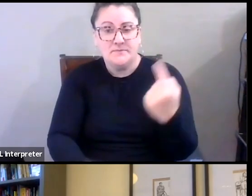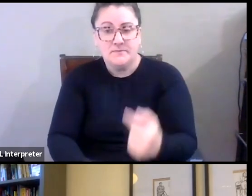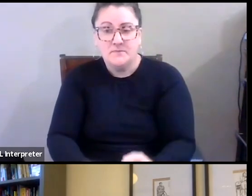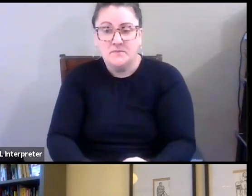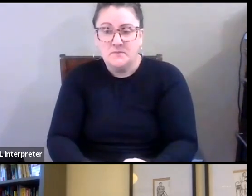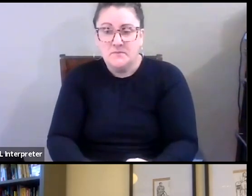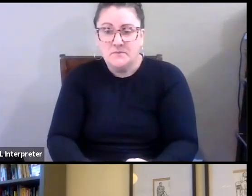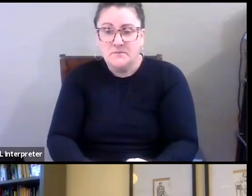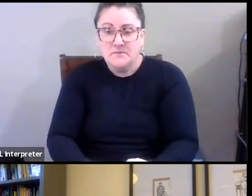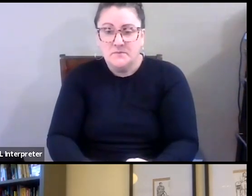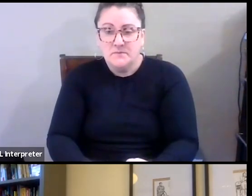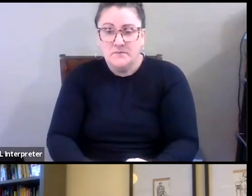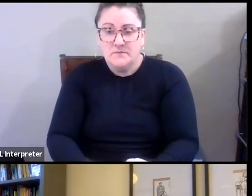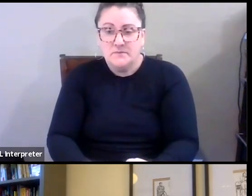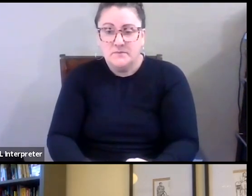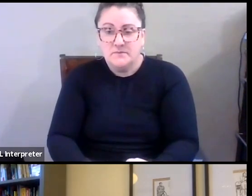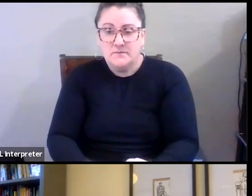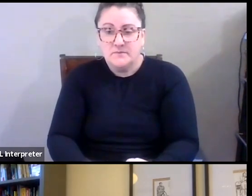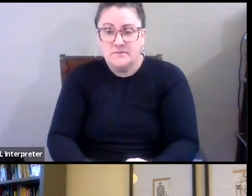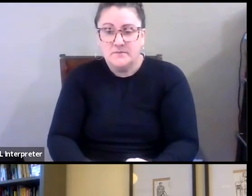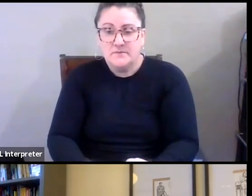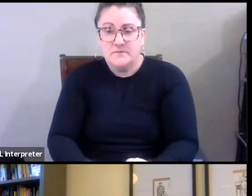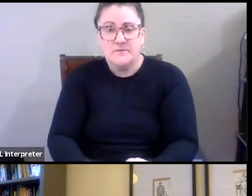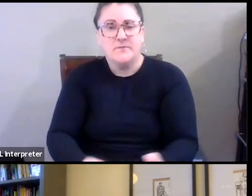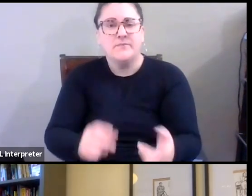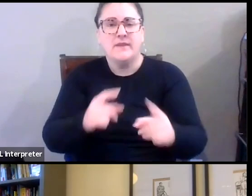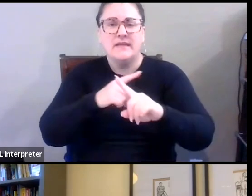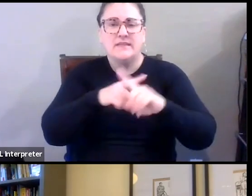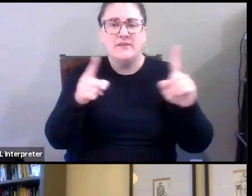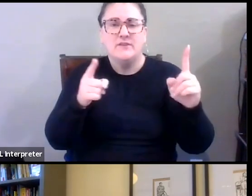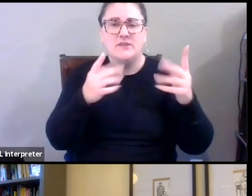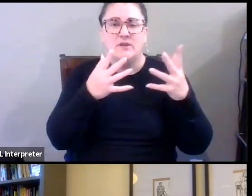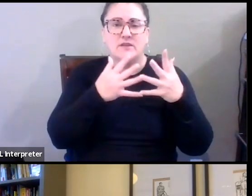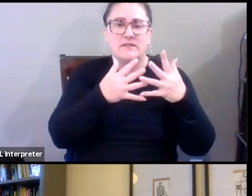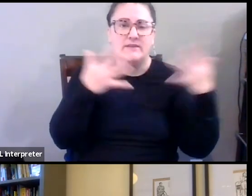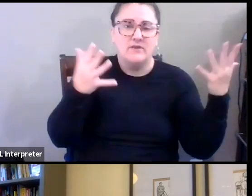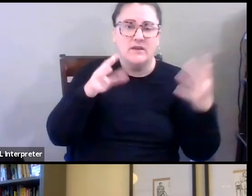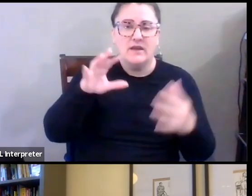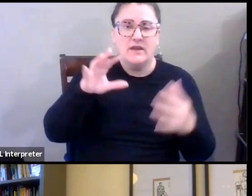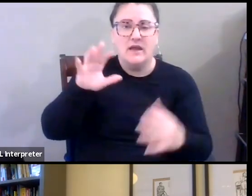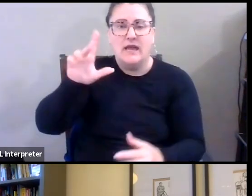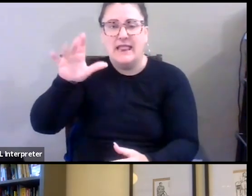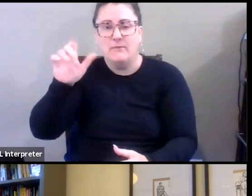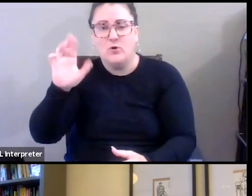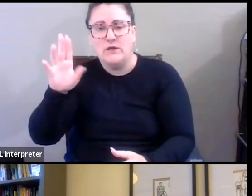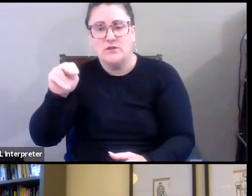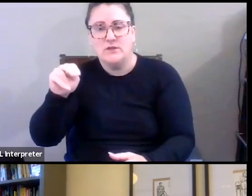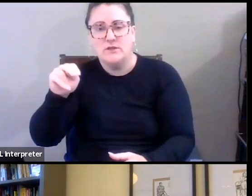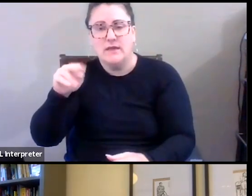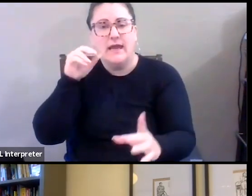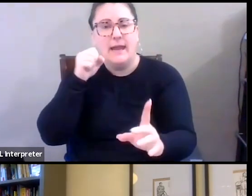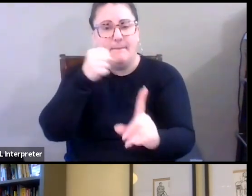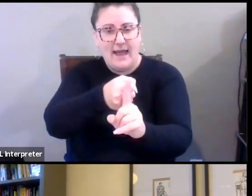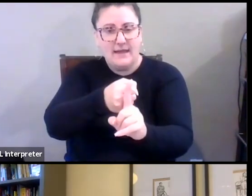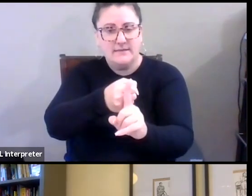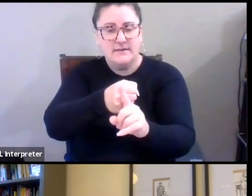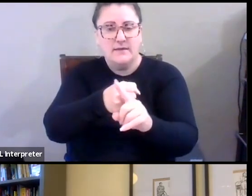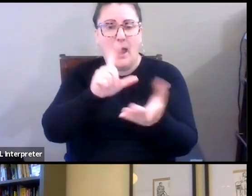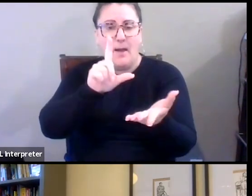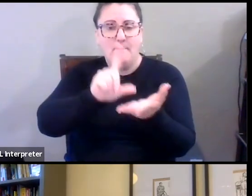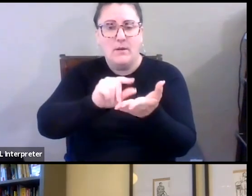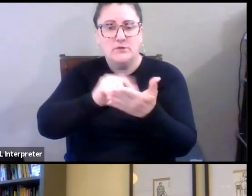Wait, let me find it. How can the difference between diversity and liberation impact the publishing world?